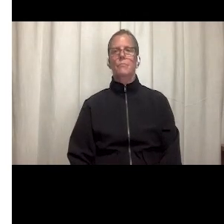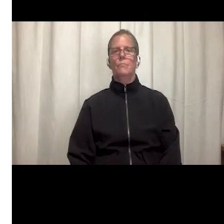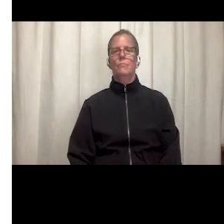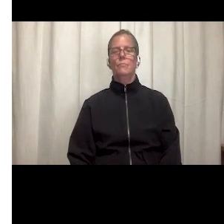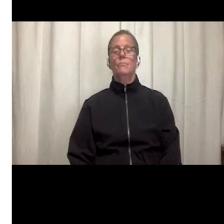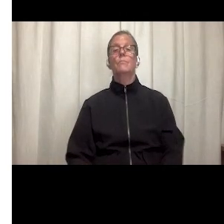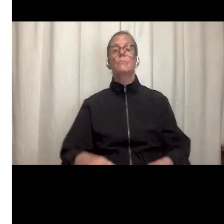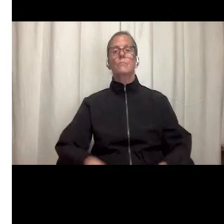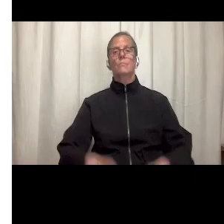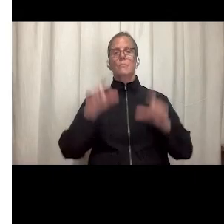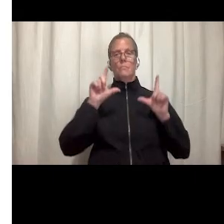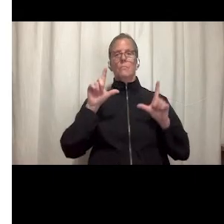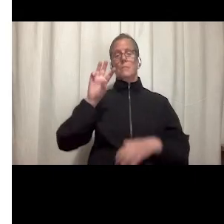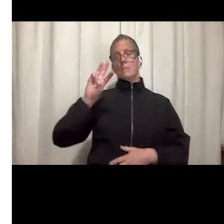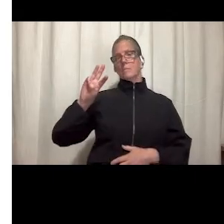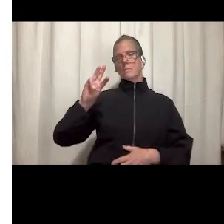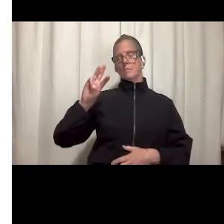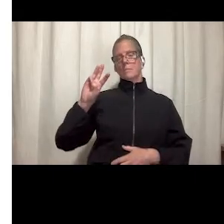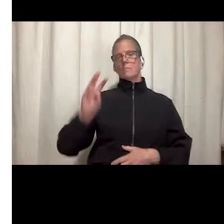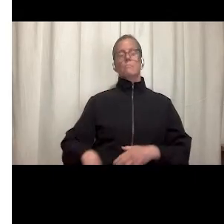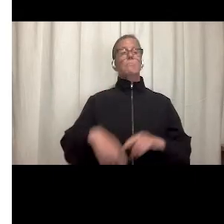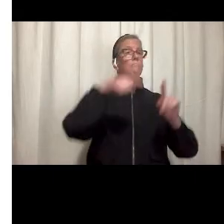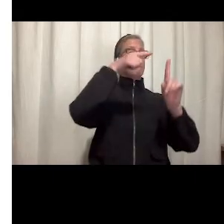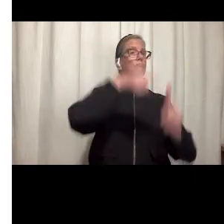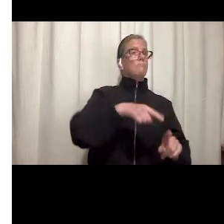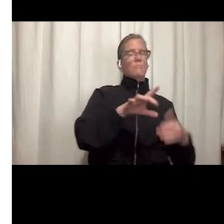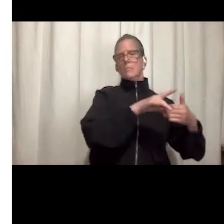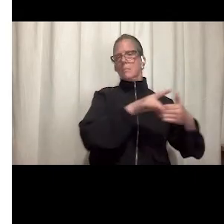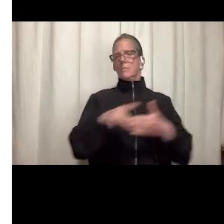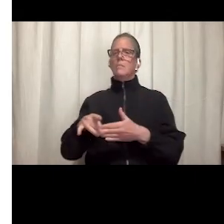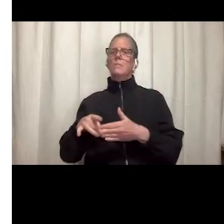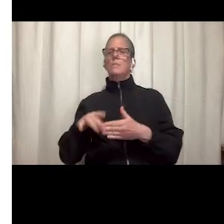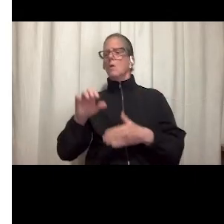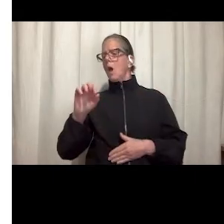Slide 6, from goals to measurable outcomes.